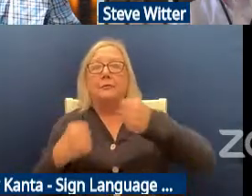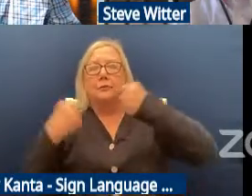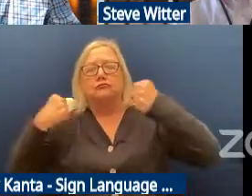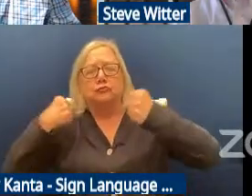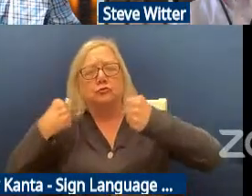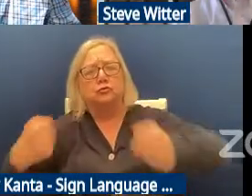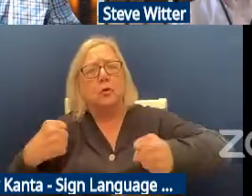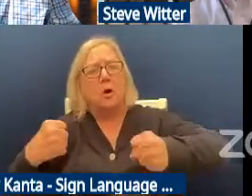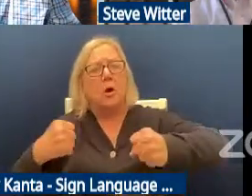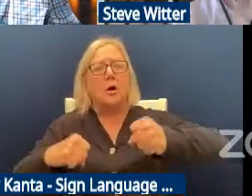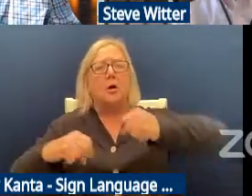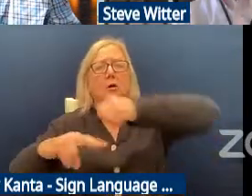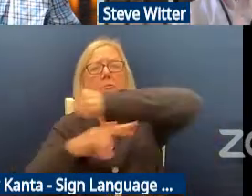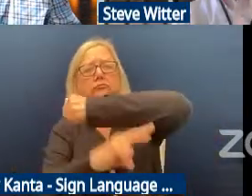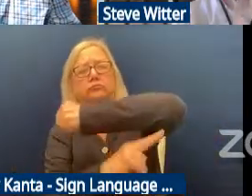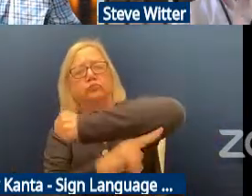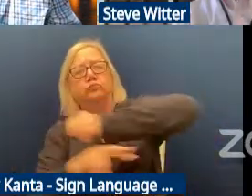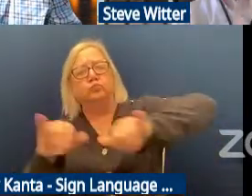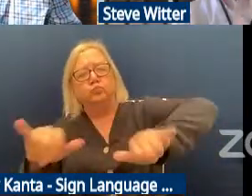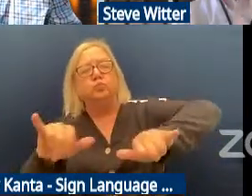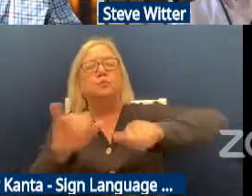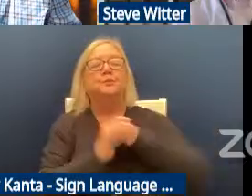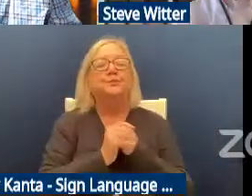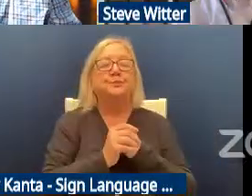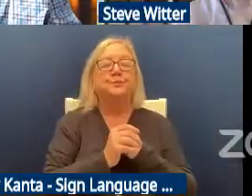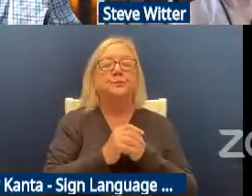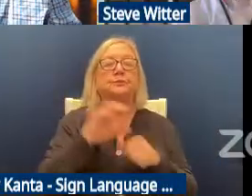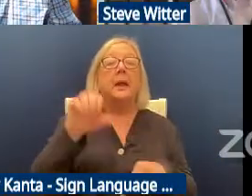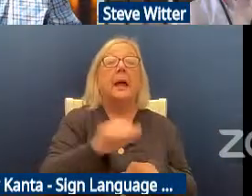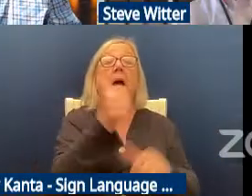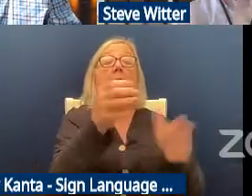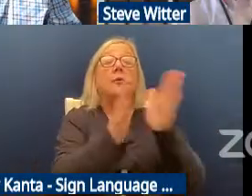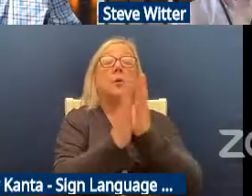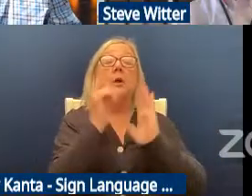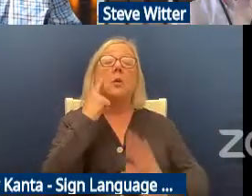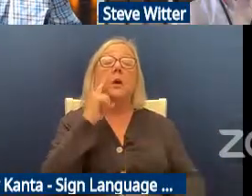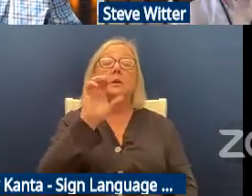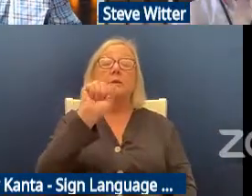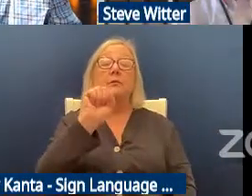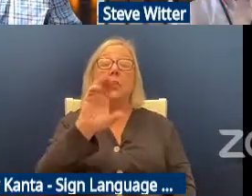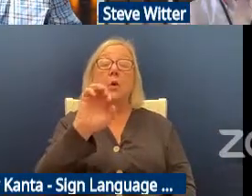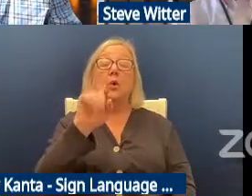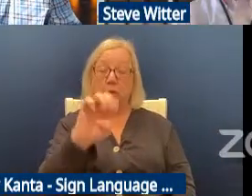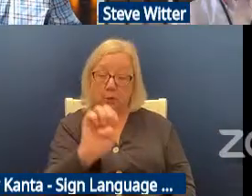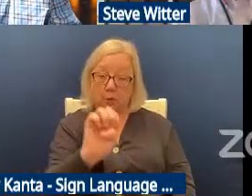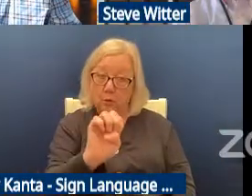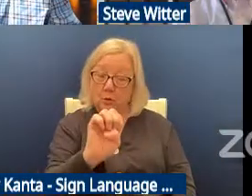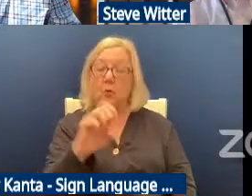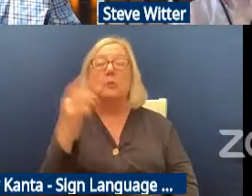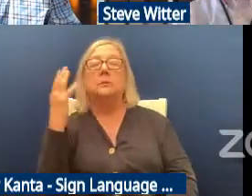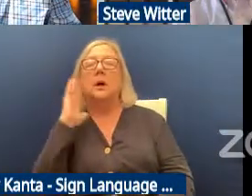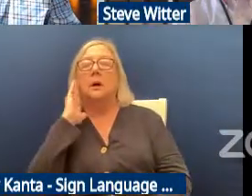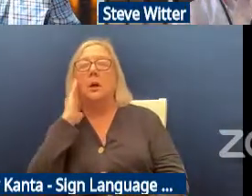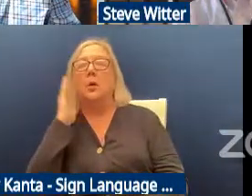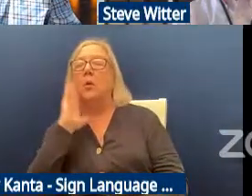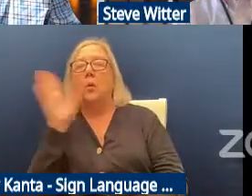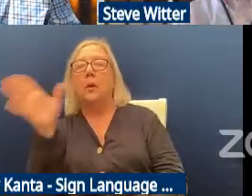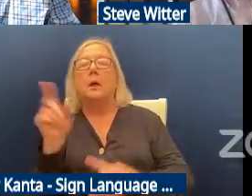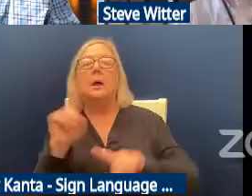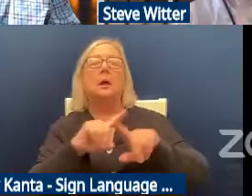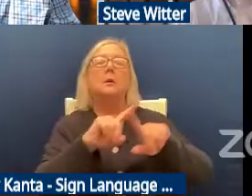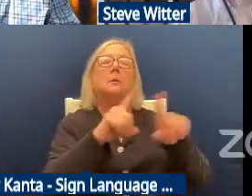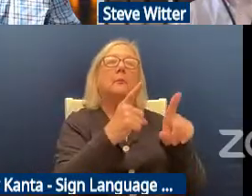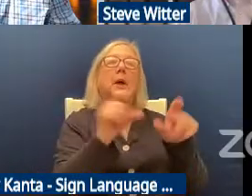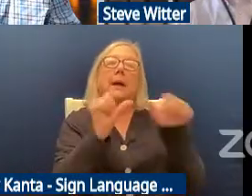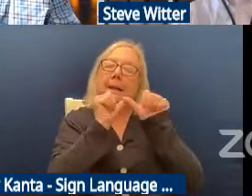resilient, so on and so forth. And then the other request for scope, and I know you're going to do this, but I just need to say it here, continue to commit to